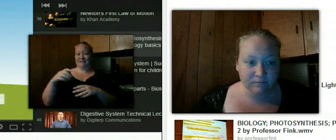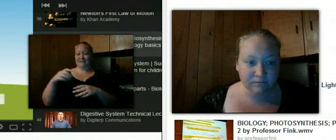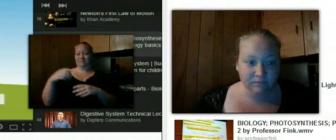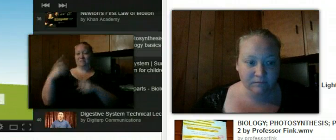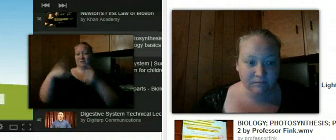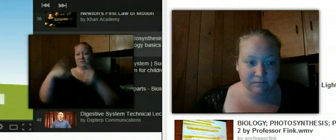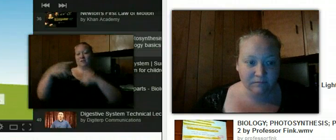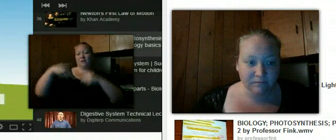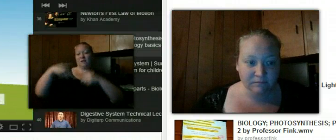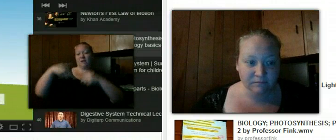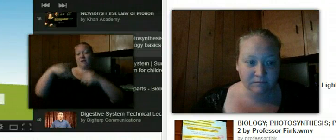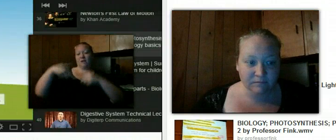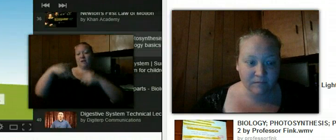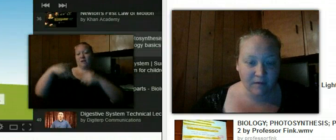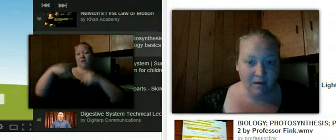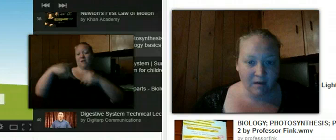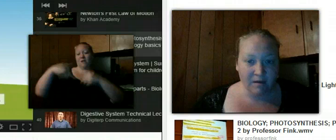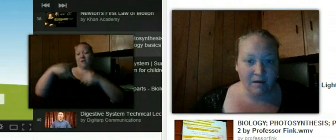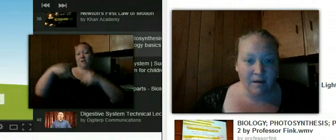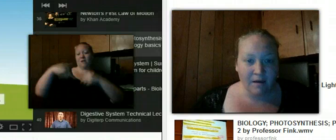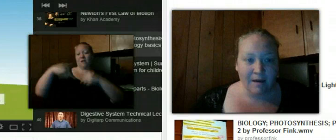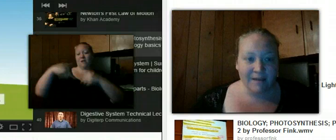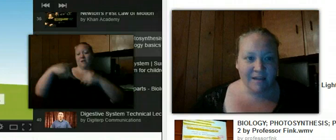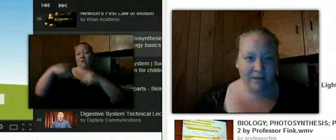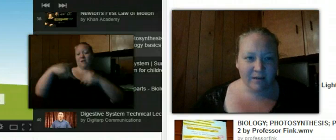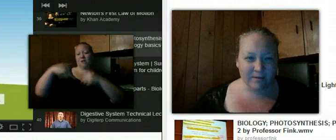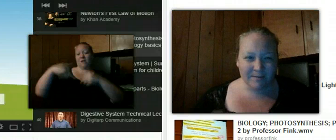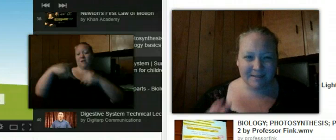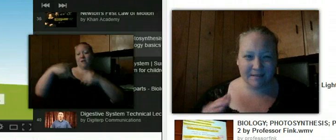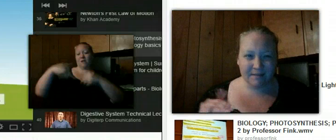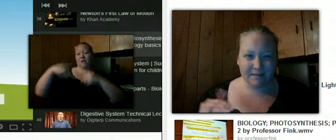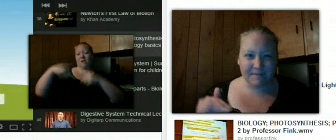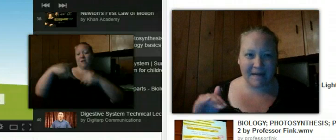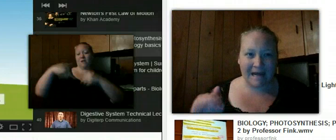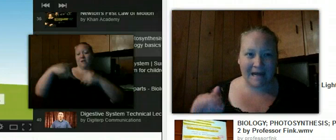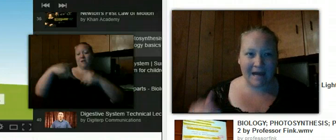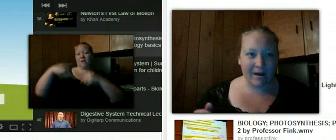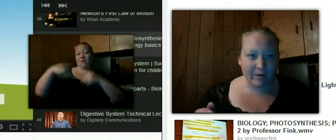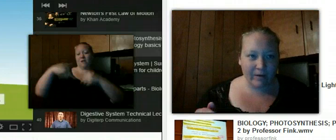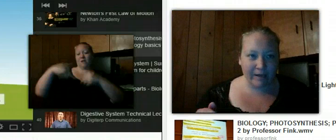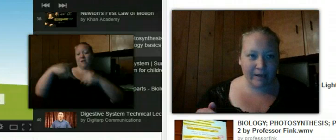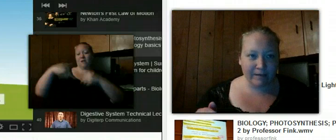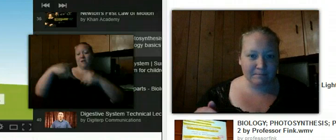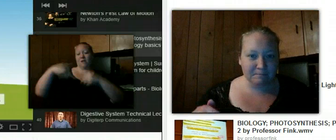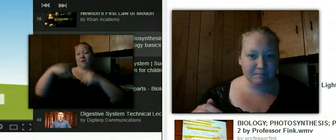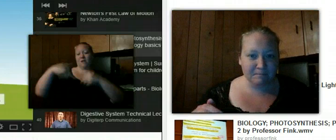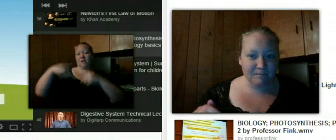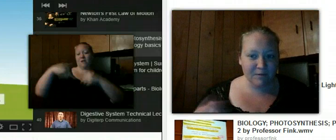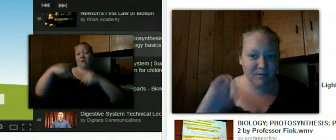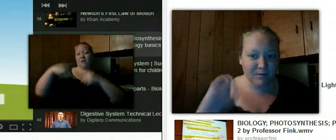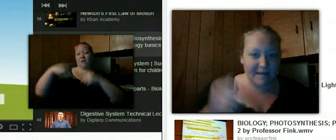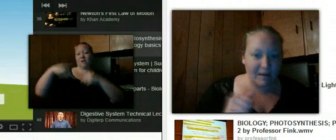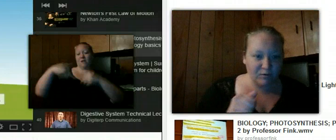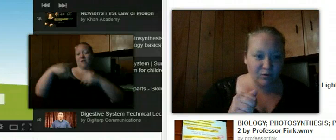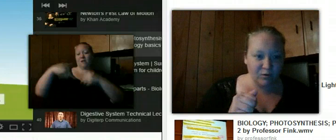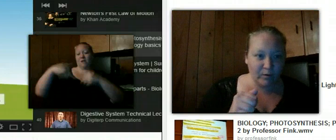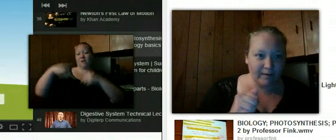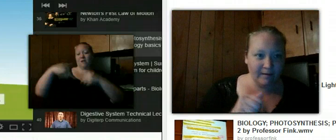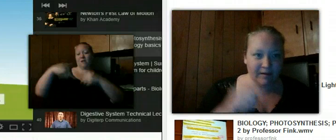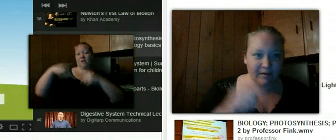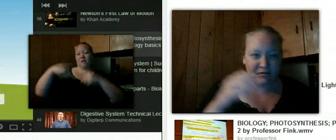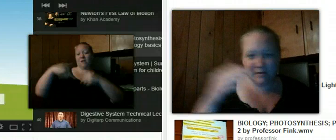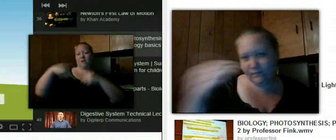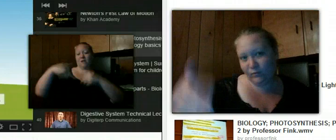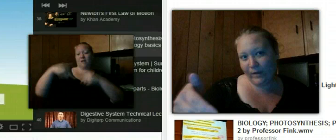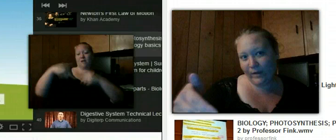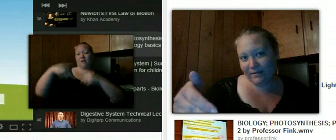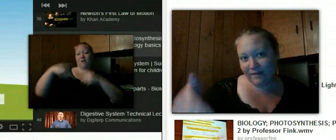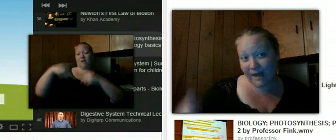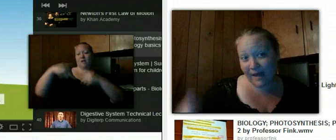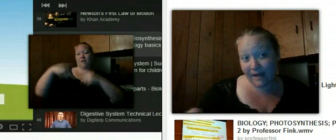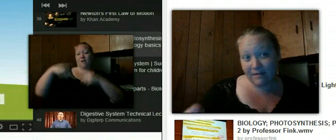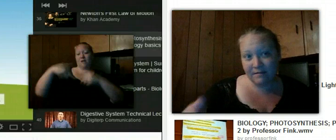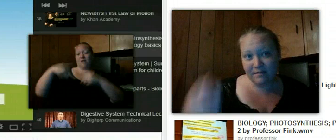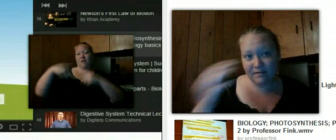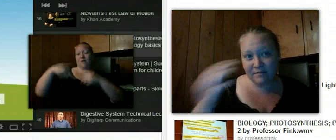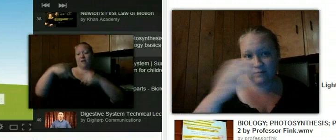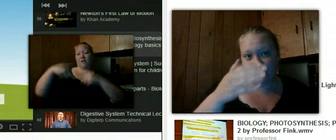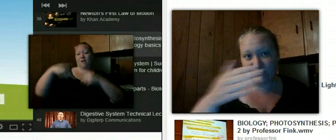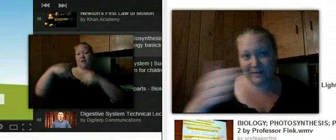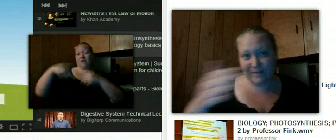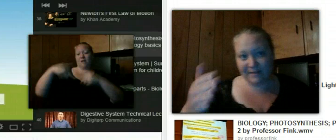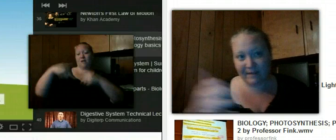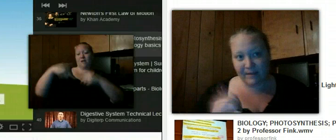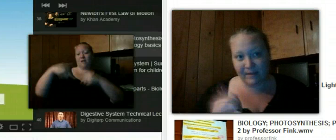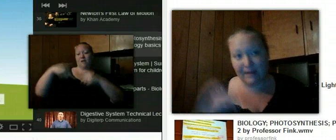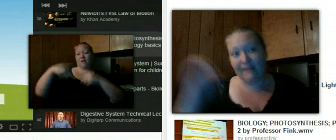Photosynthesis is the process used. I think when I was setting up that how, I used how too quickly. I should have waited to the end